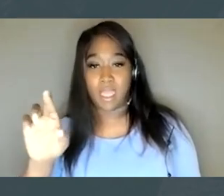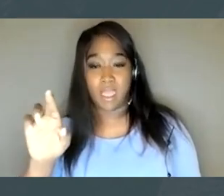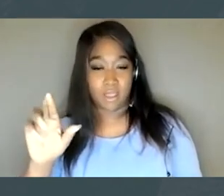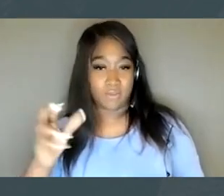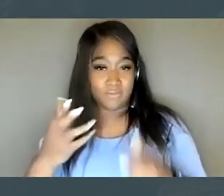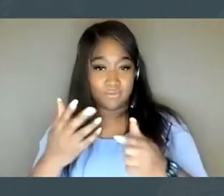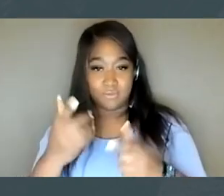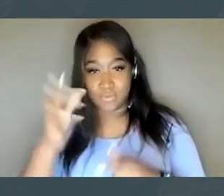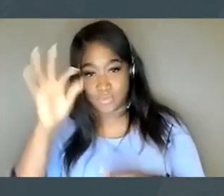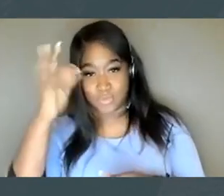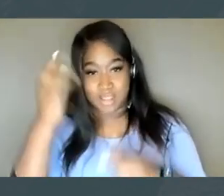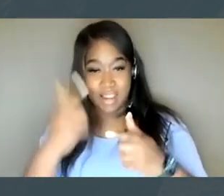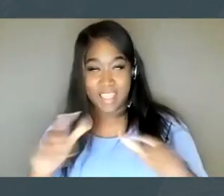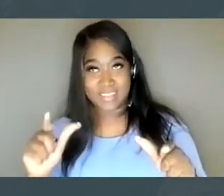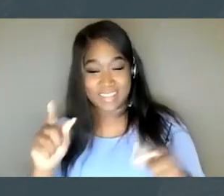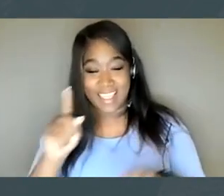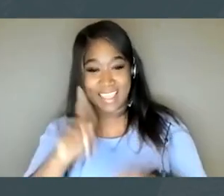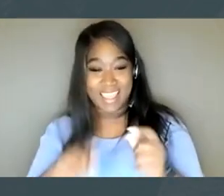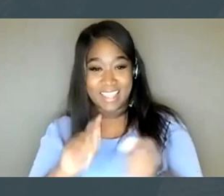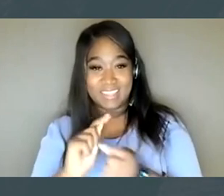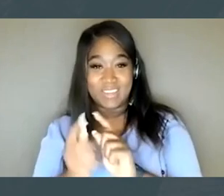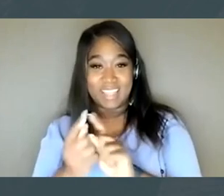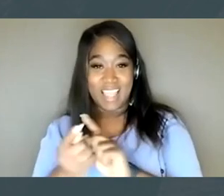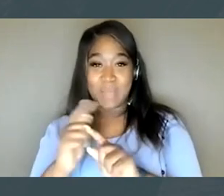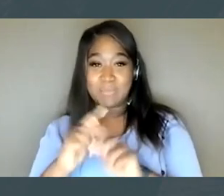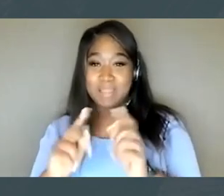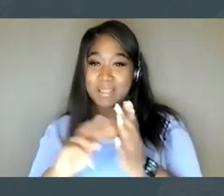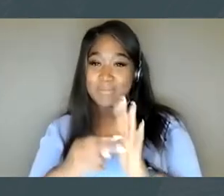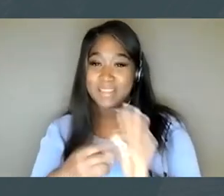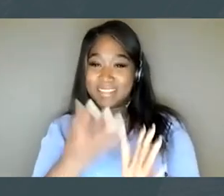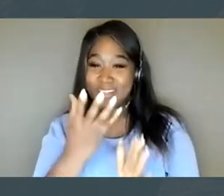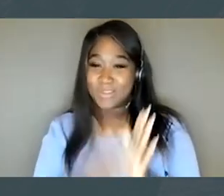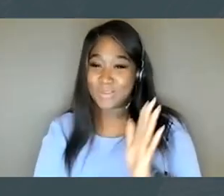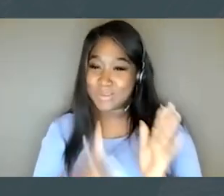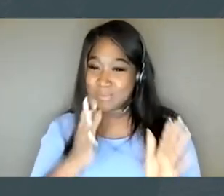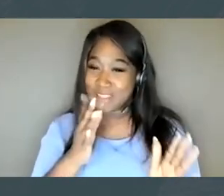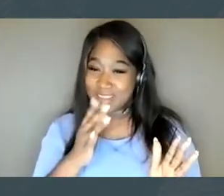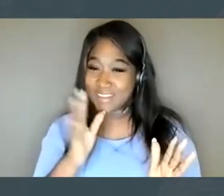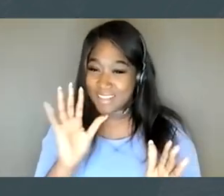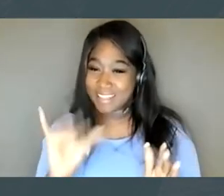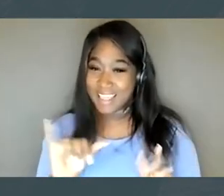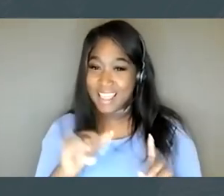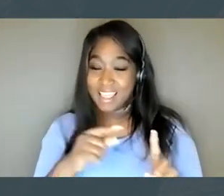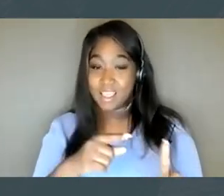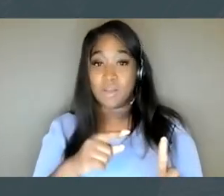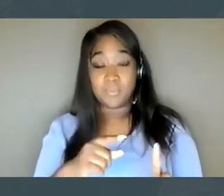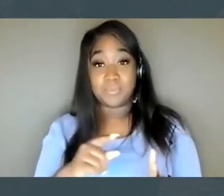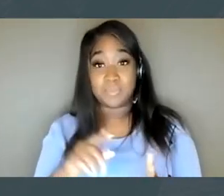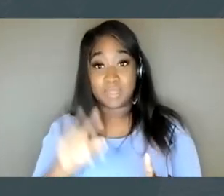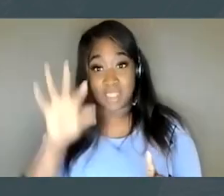I can't translate. A Perte de Mère means lose your mother. But A Perte de Mère means,